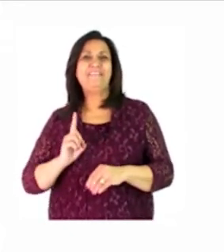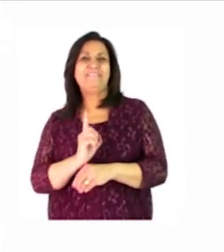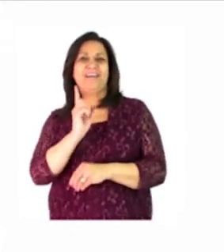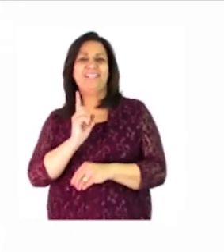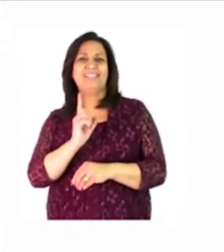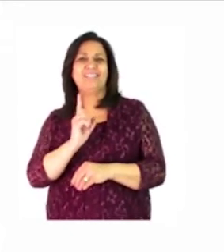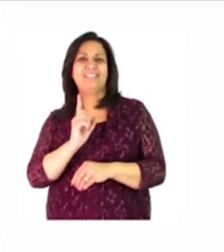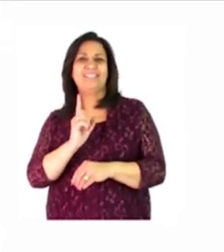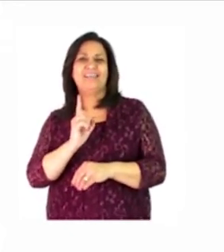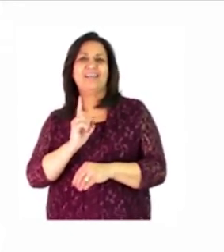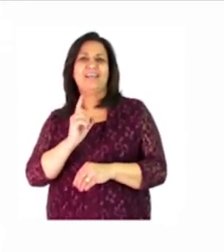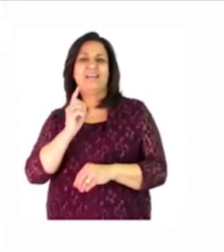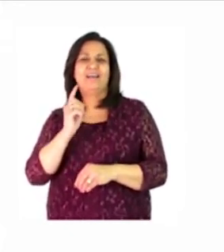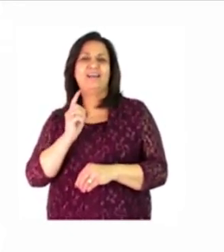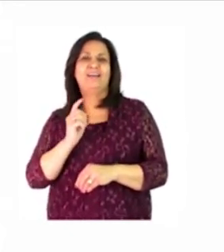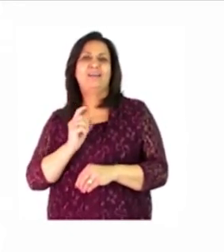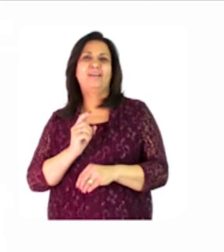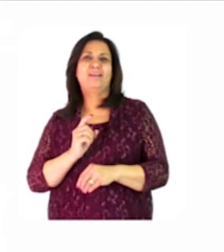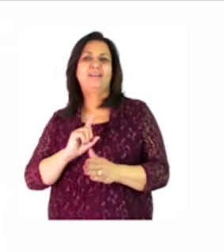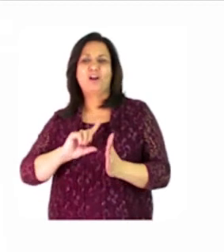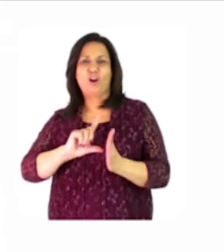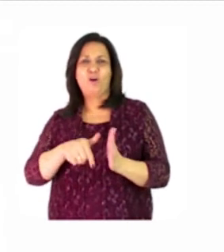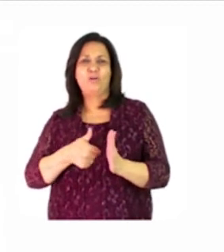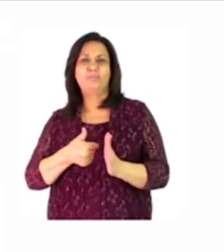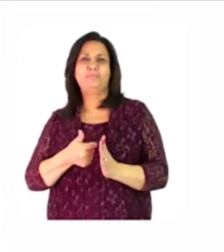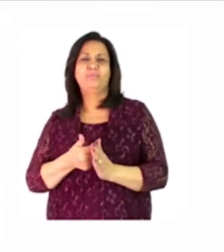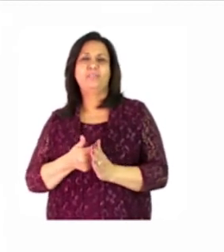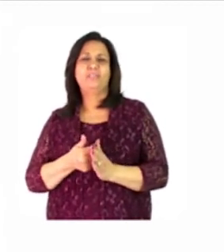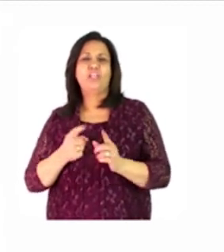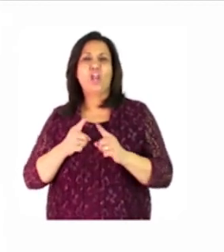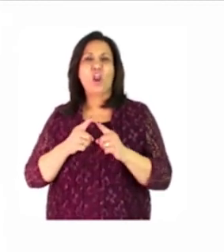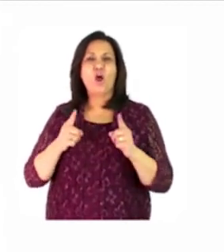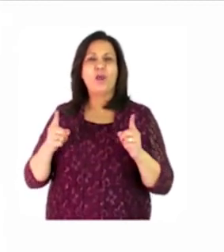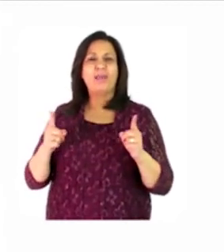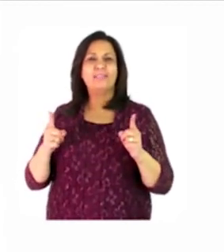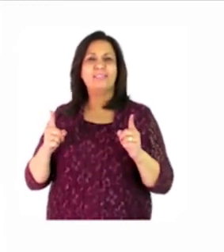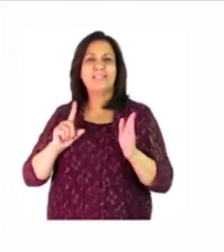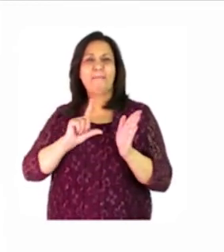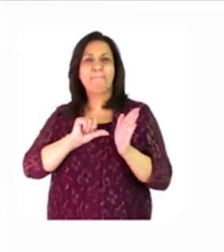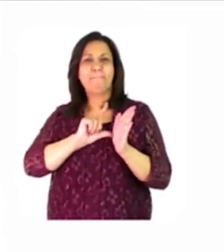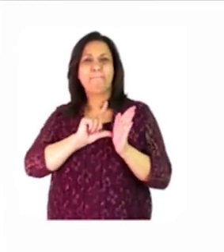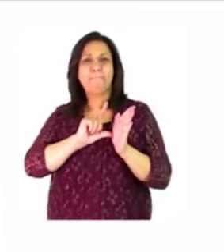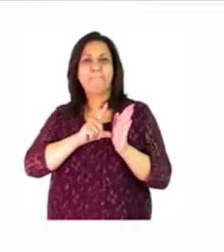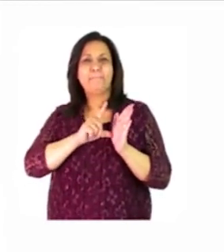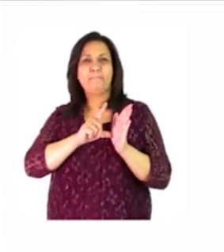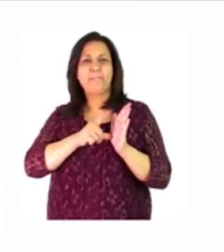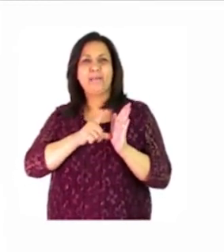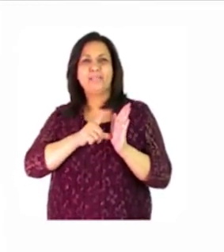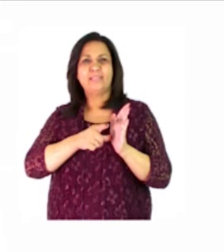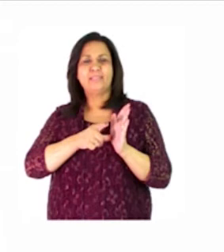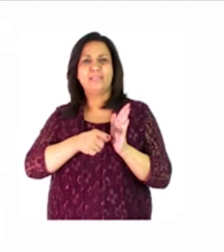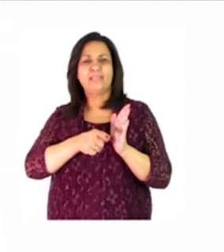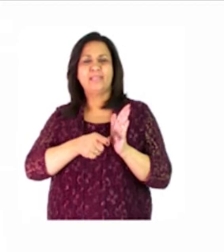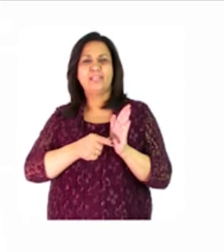as I explained before, the long hand, which is the minute hand, is